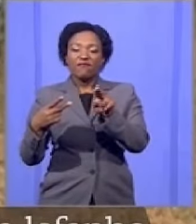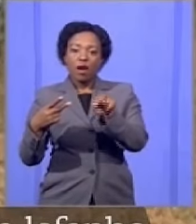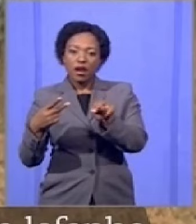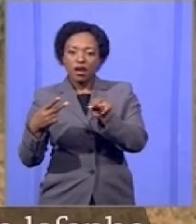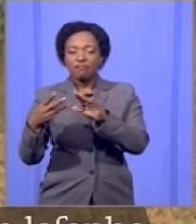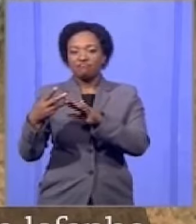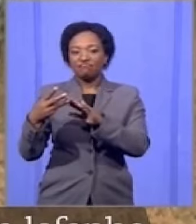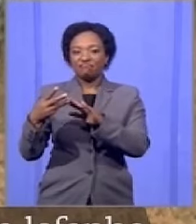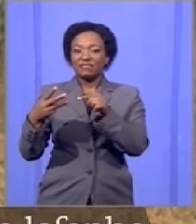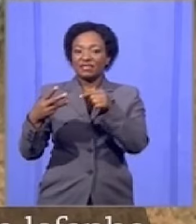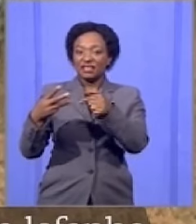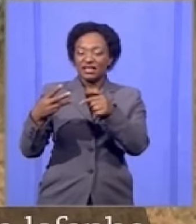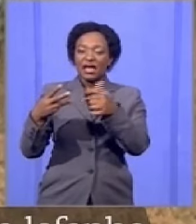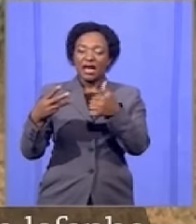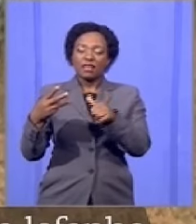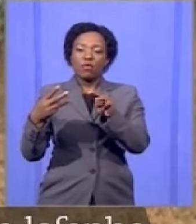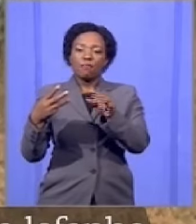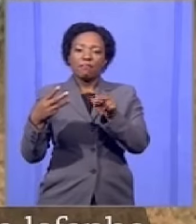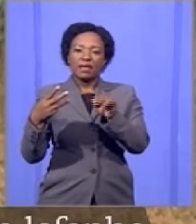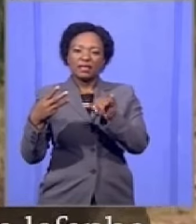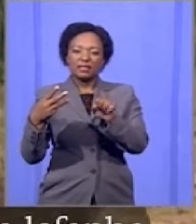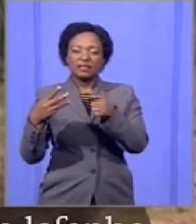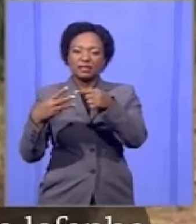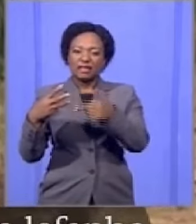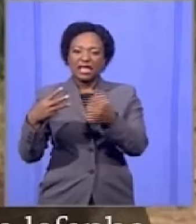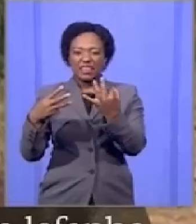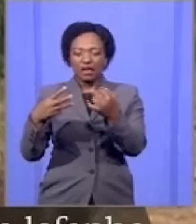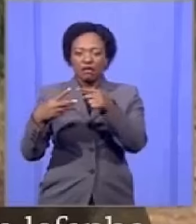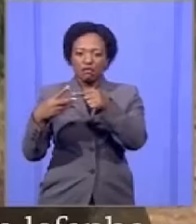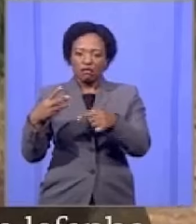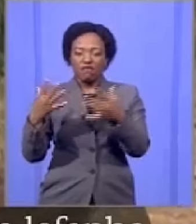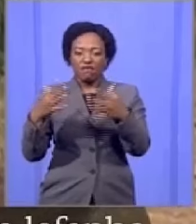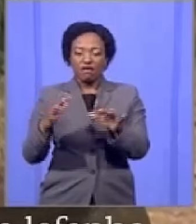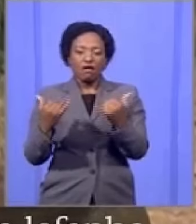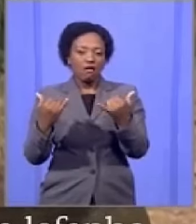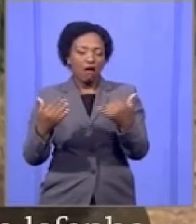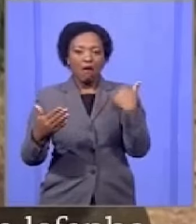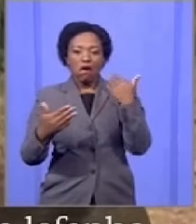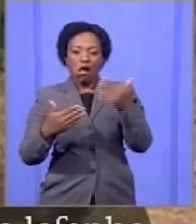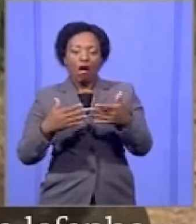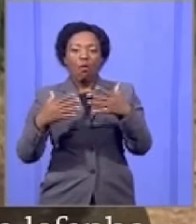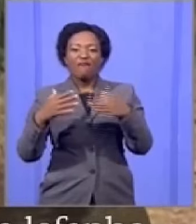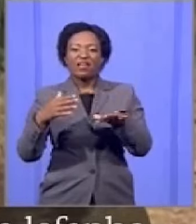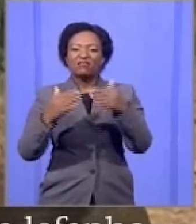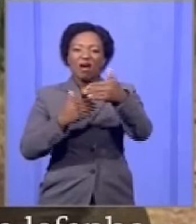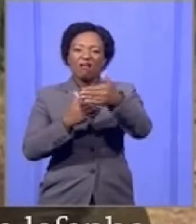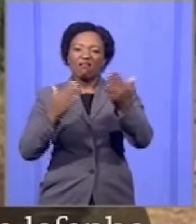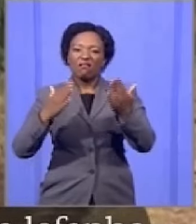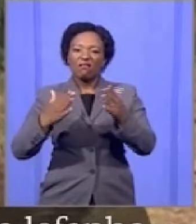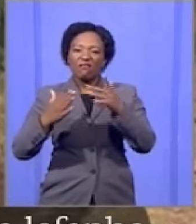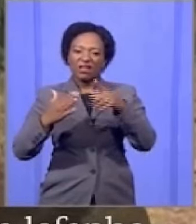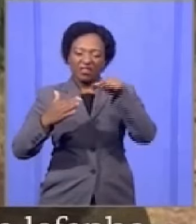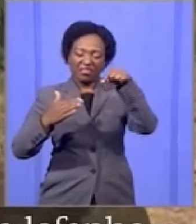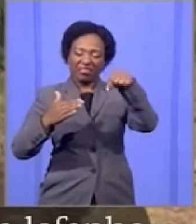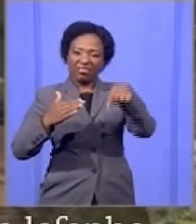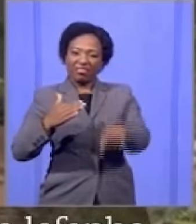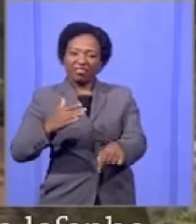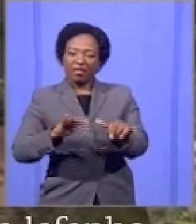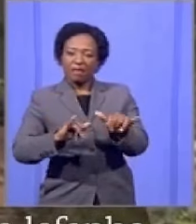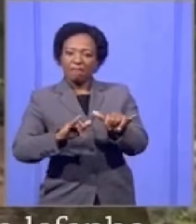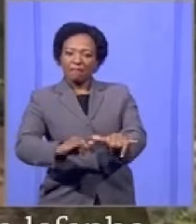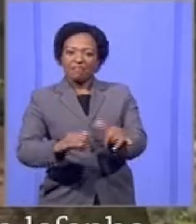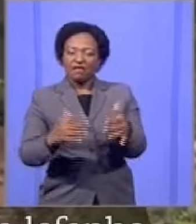bo ne bo le mo containing e neng ya go somanela kwa tlase ga lefatshe mme le ga jaana ga ise epololwe. Dipatlisiso mo matlhotlhapelong ano di